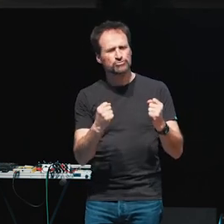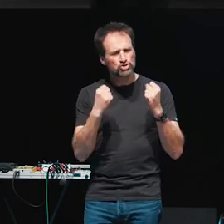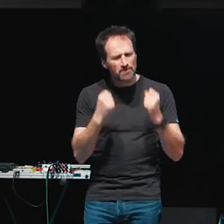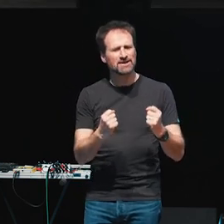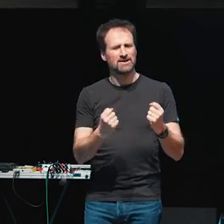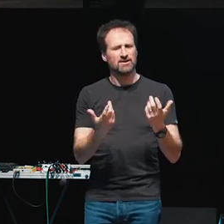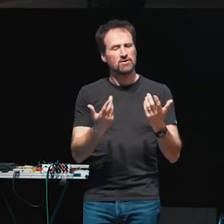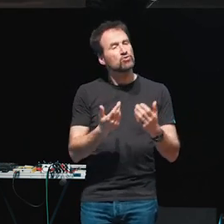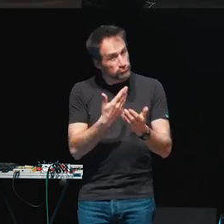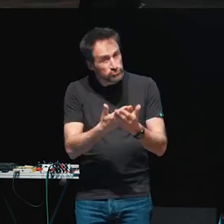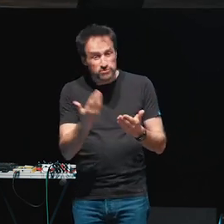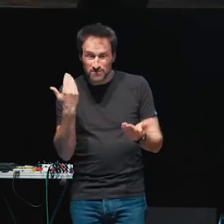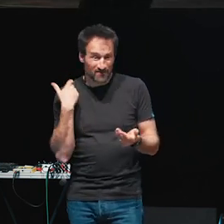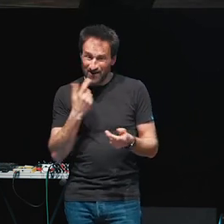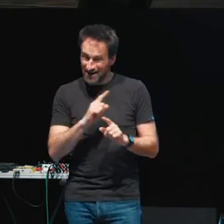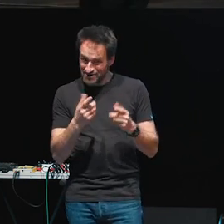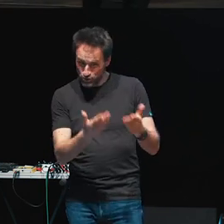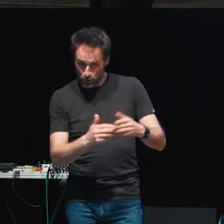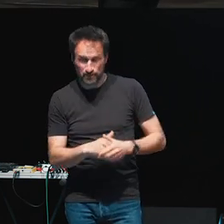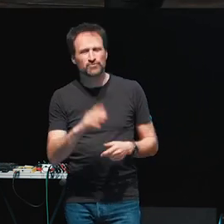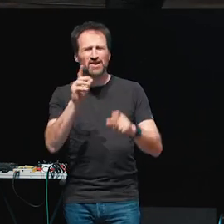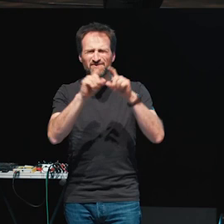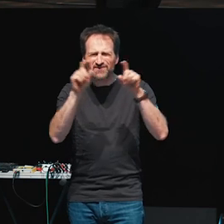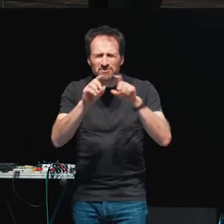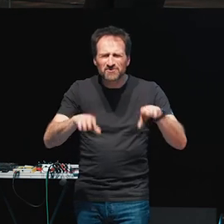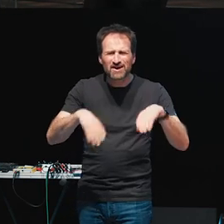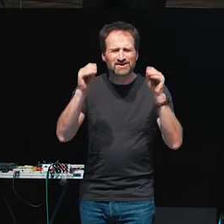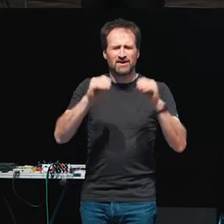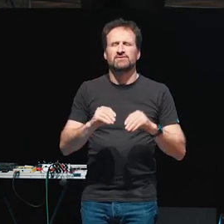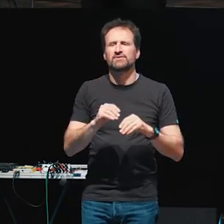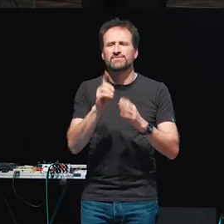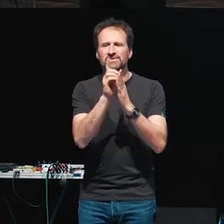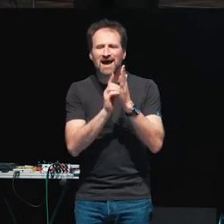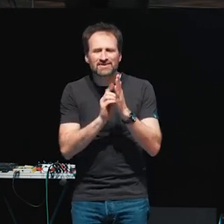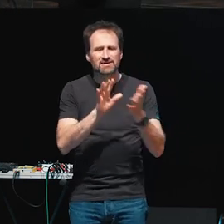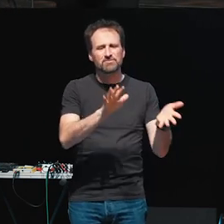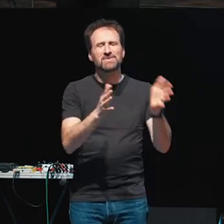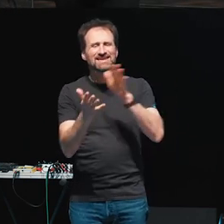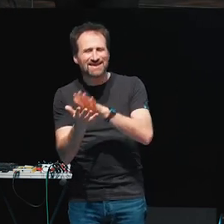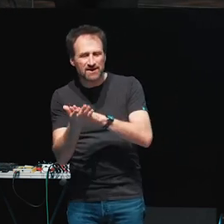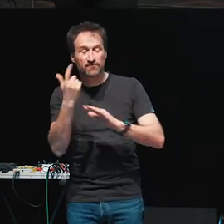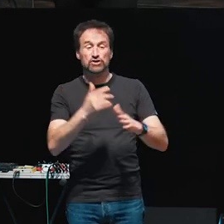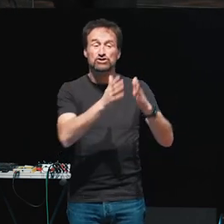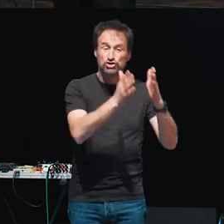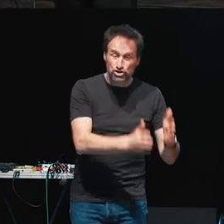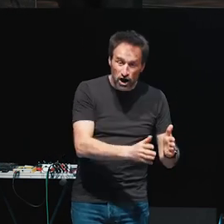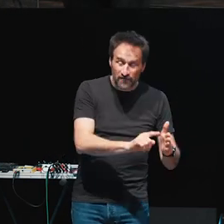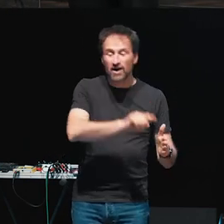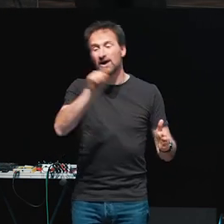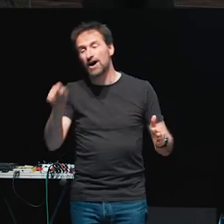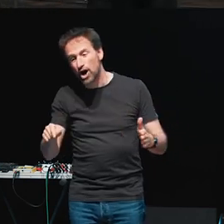then companies were starting to migrate data from the server to the cloud,